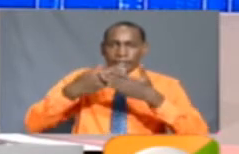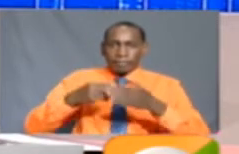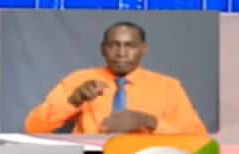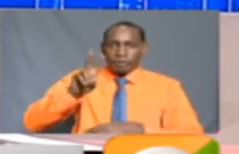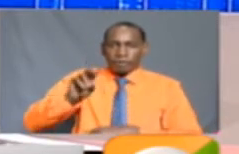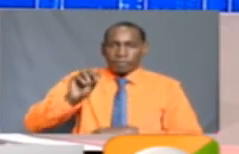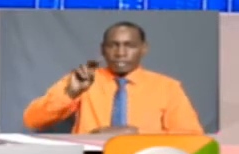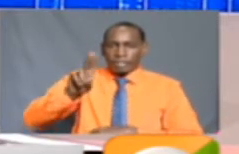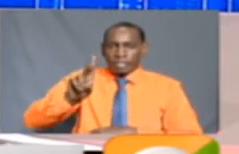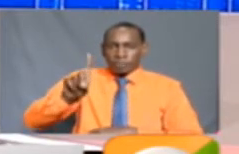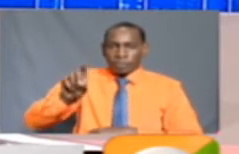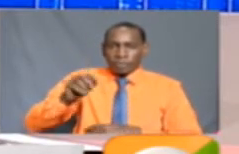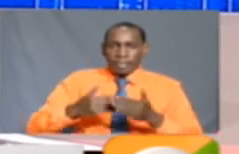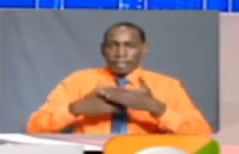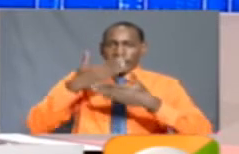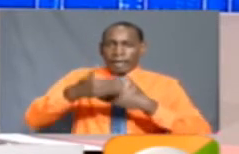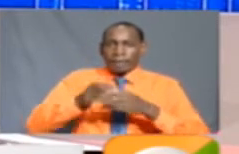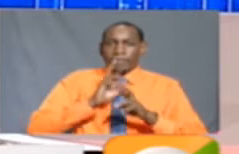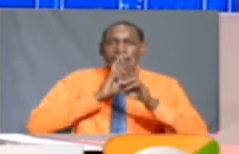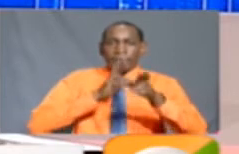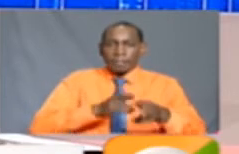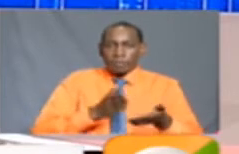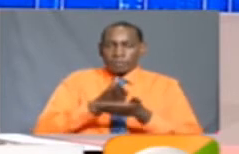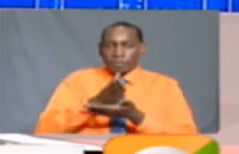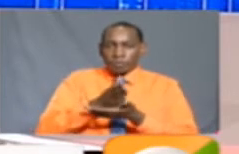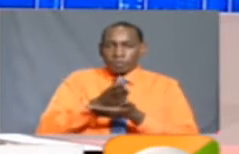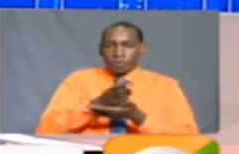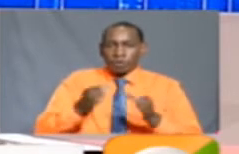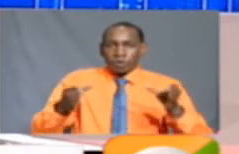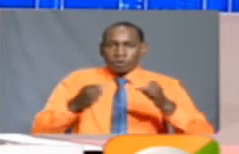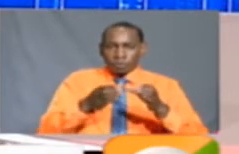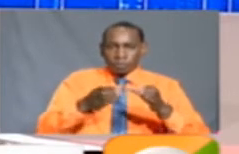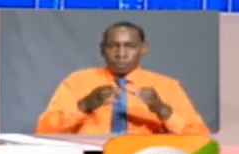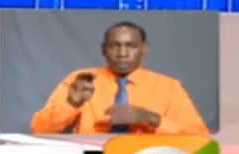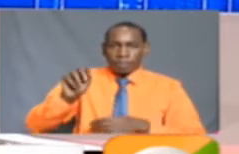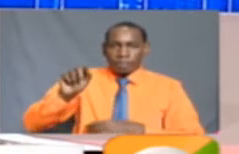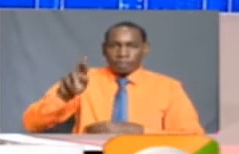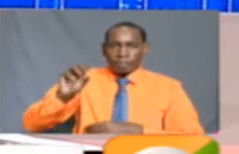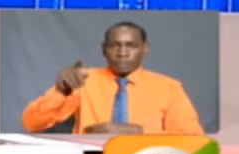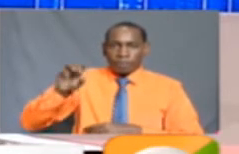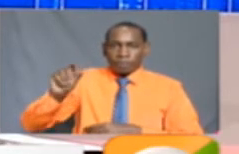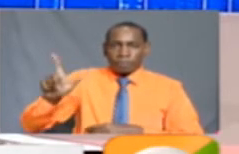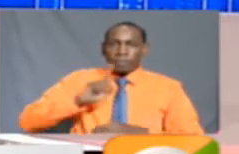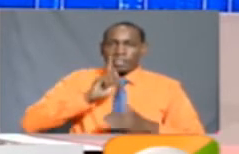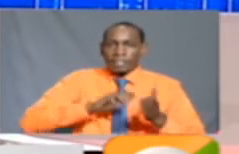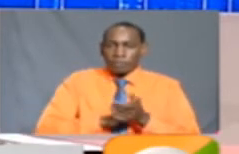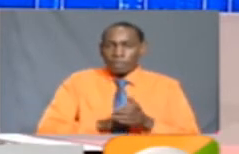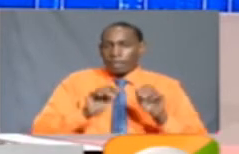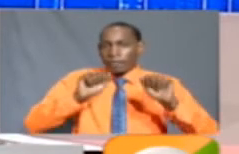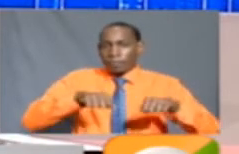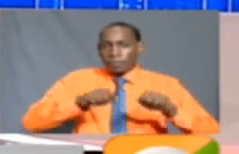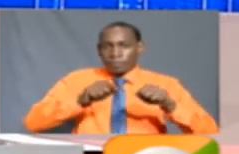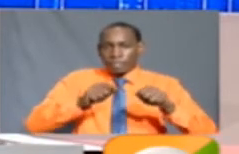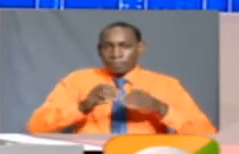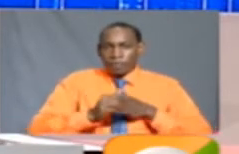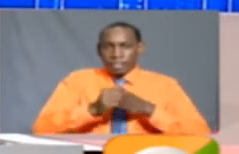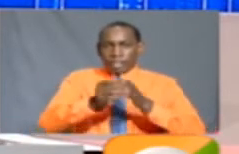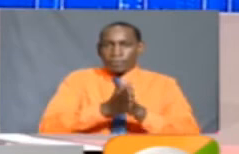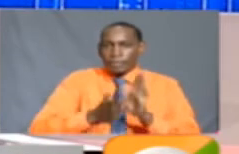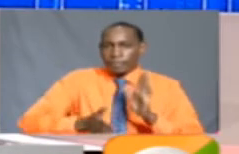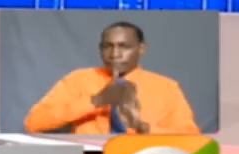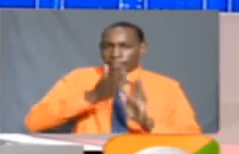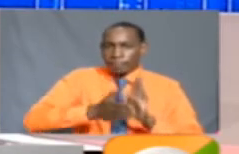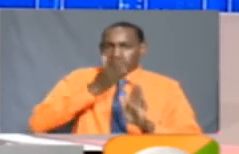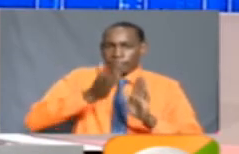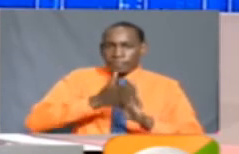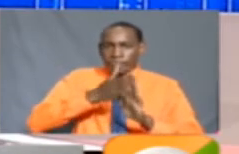2021. This is according to a report by credit management firm Metropol Corporation, which says this is likely to be driven by acceleration